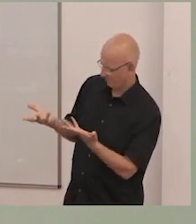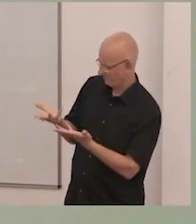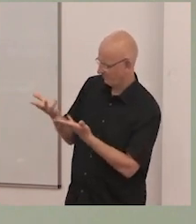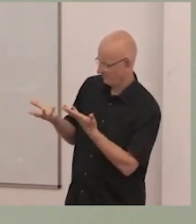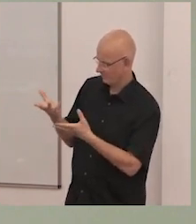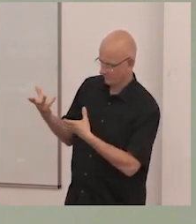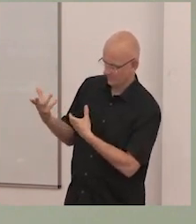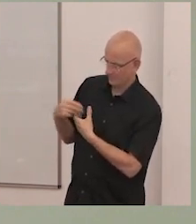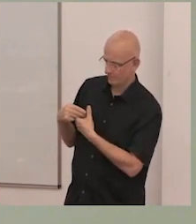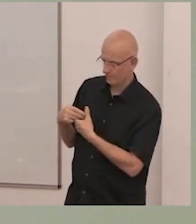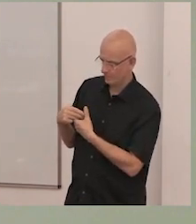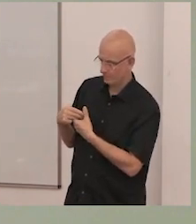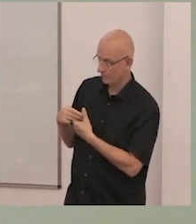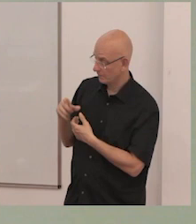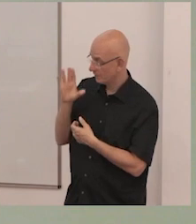defects,